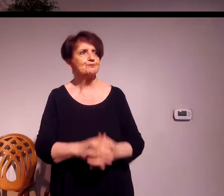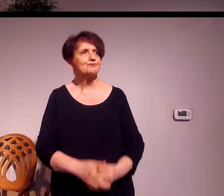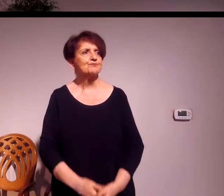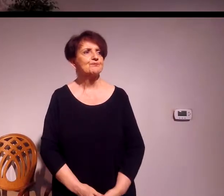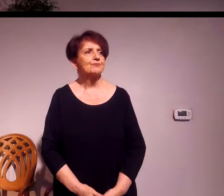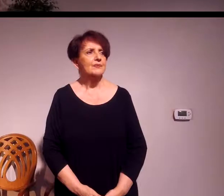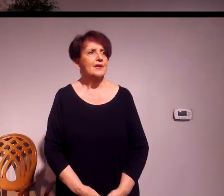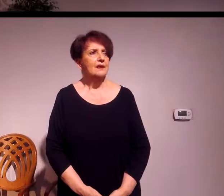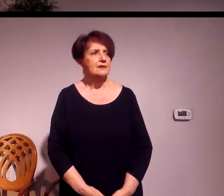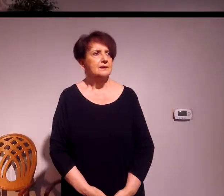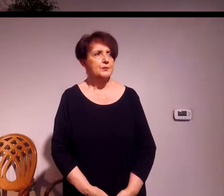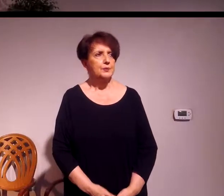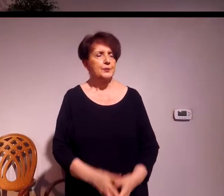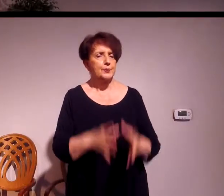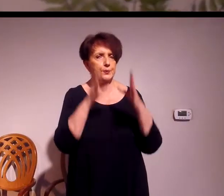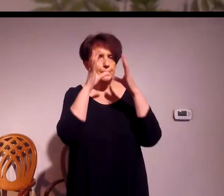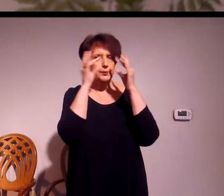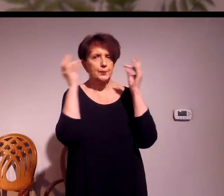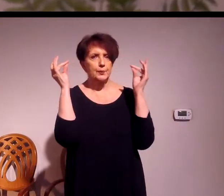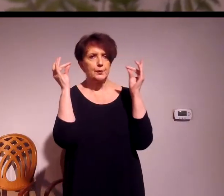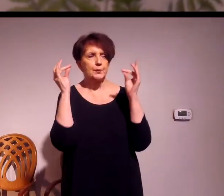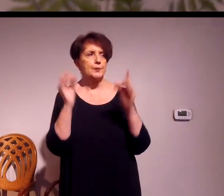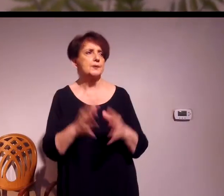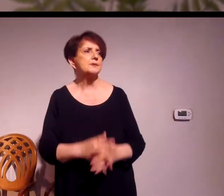So with closed eyes